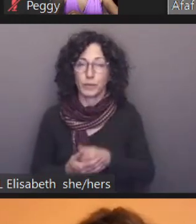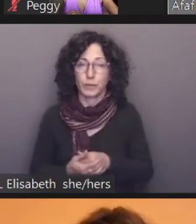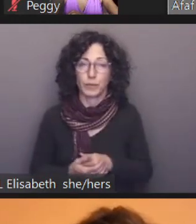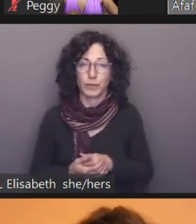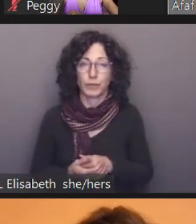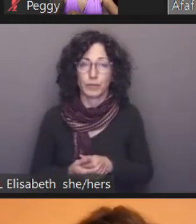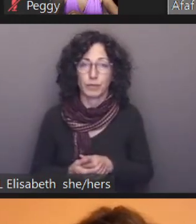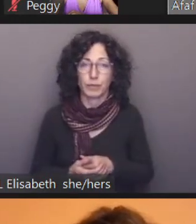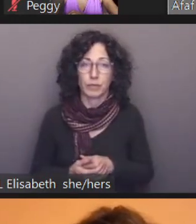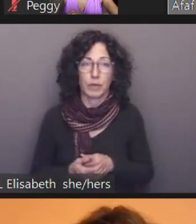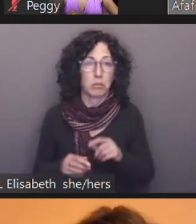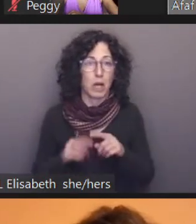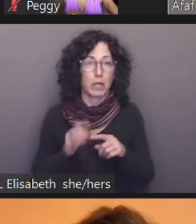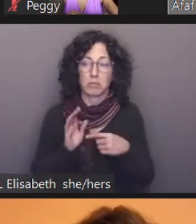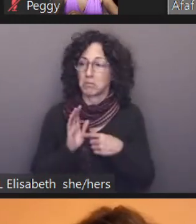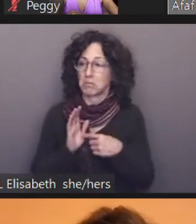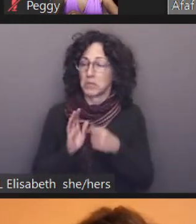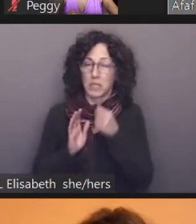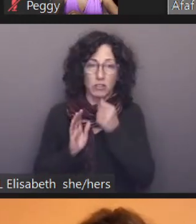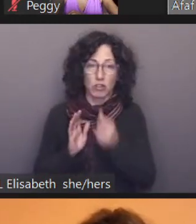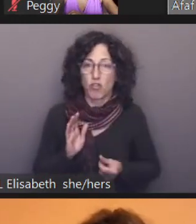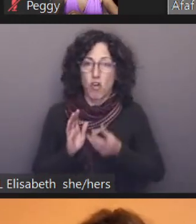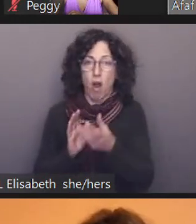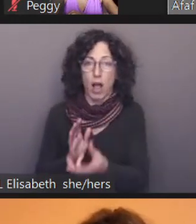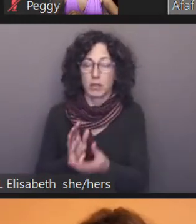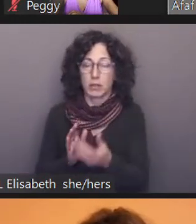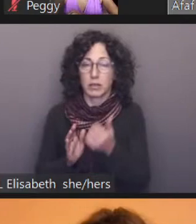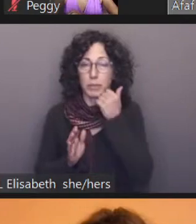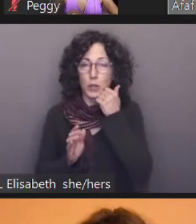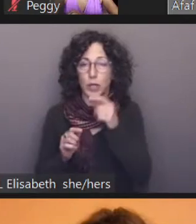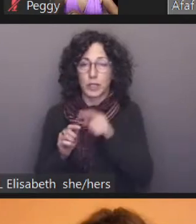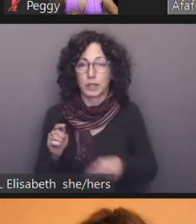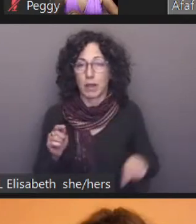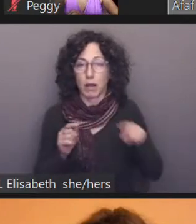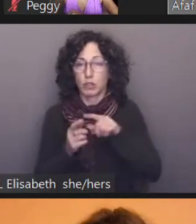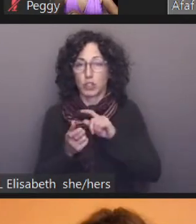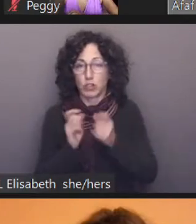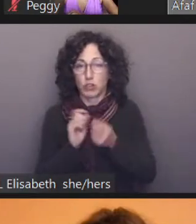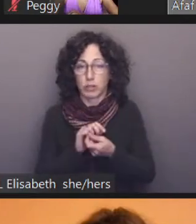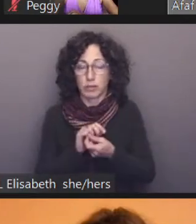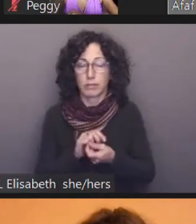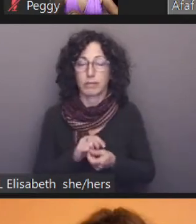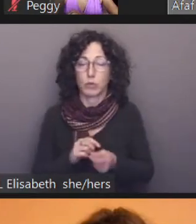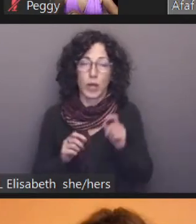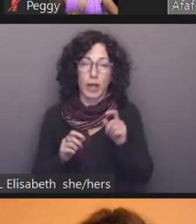to be causal. And so we will just have to continue to track that over time.